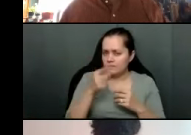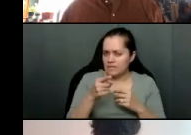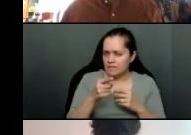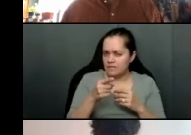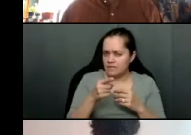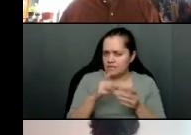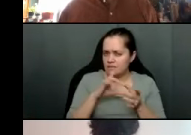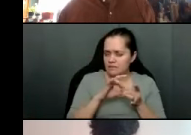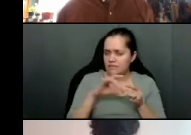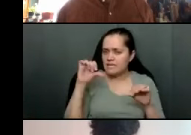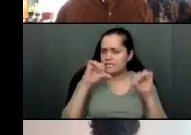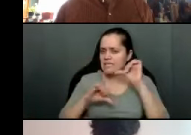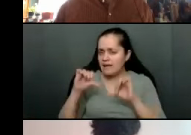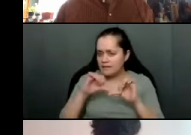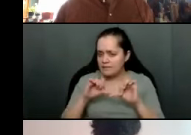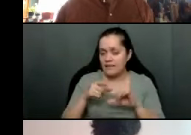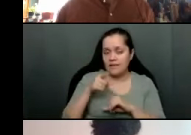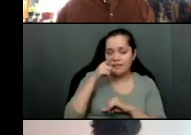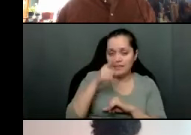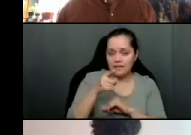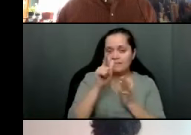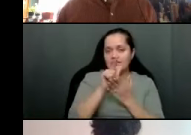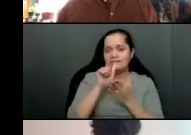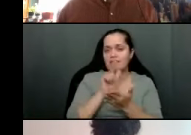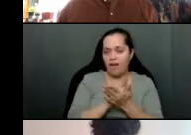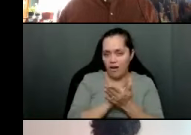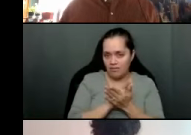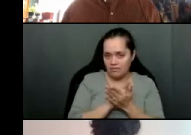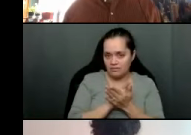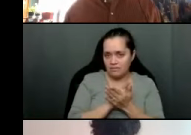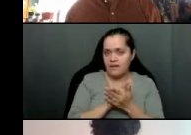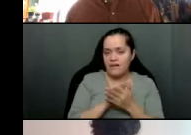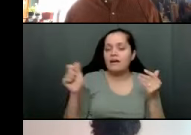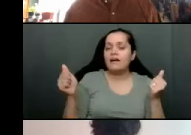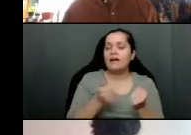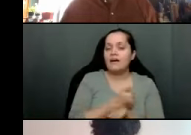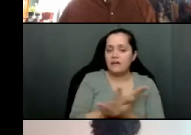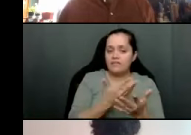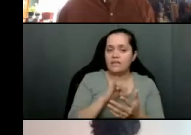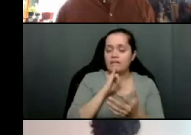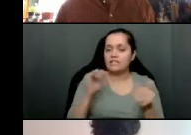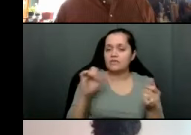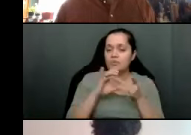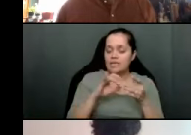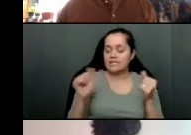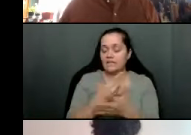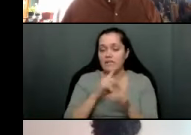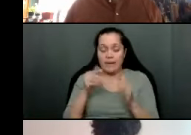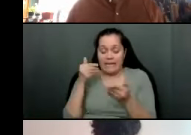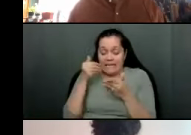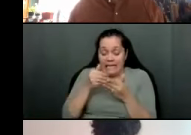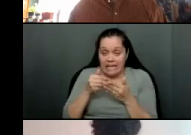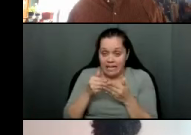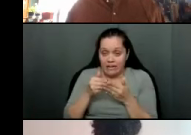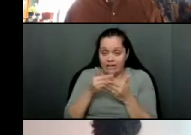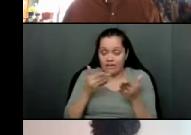the category of science. This is a law. Everything is related to everything else, but near things are